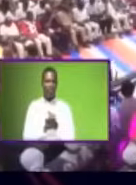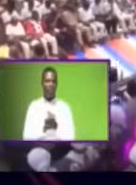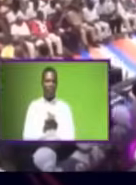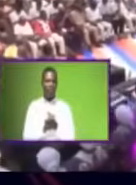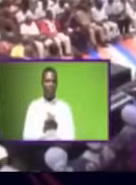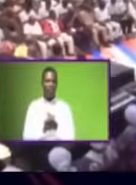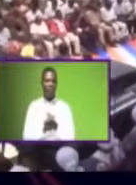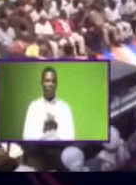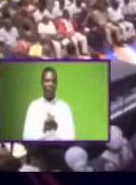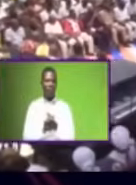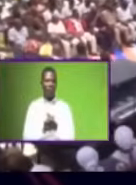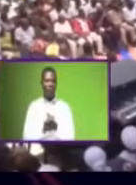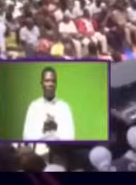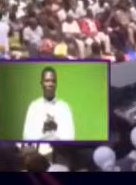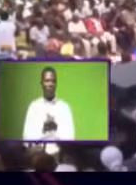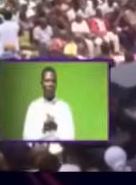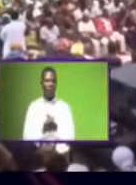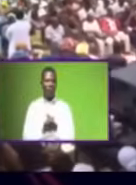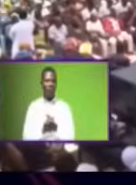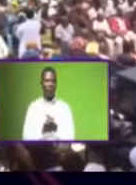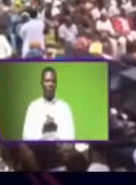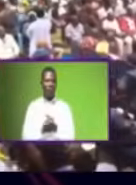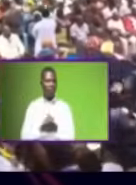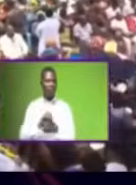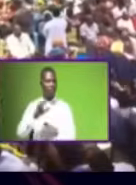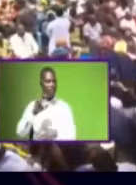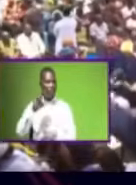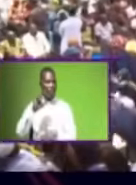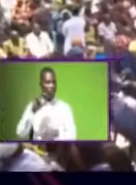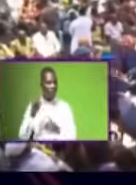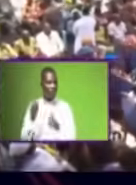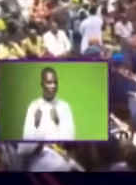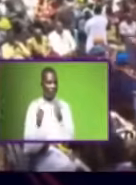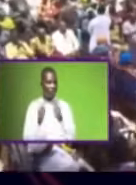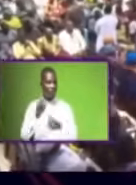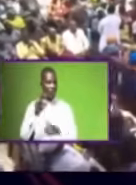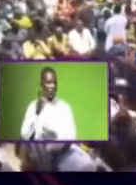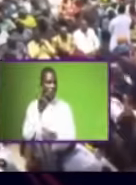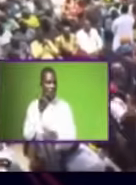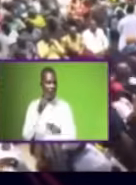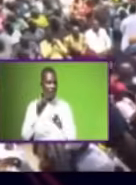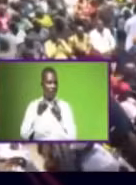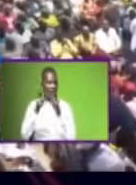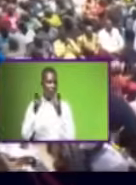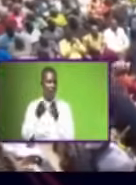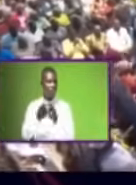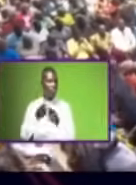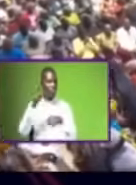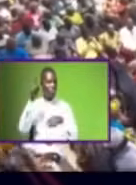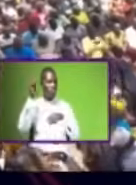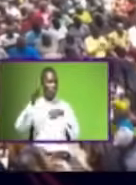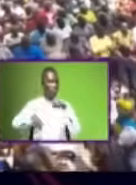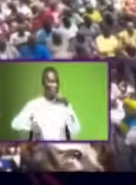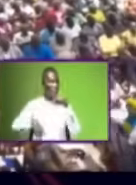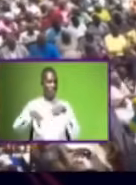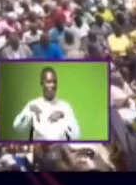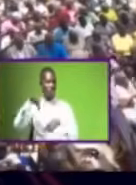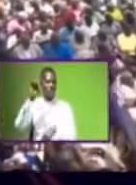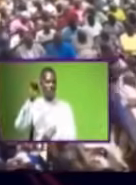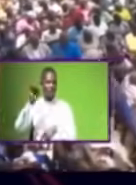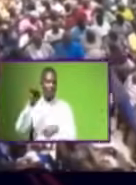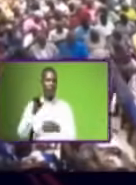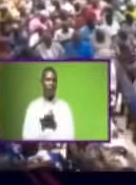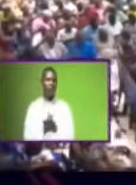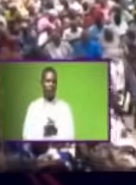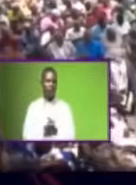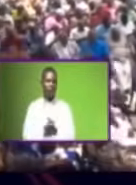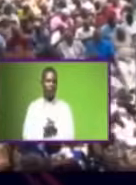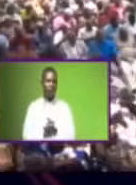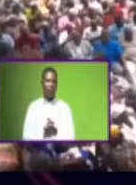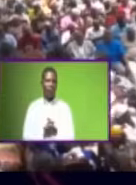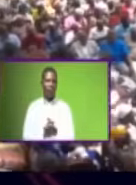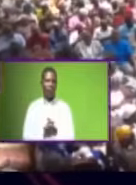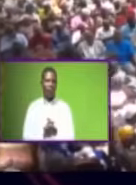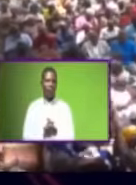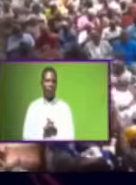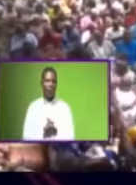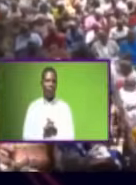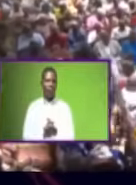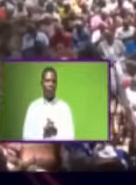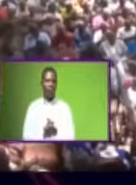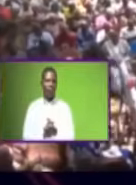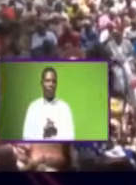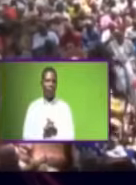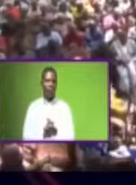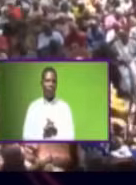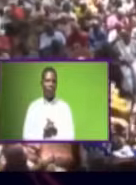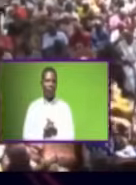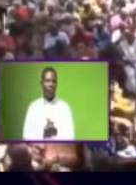Sir, the Atosumians are not there. Ebiniho. So these three people, the third group, they do not exist